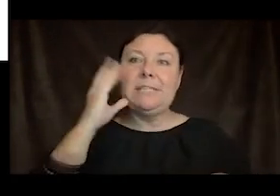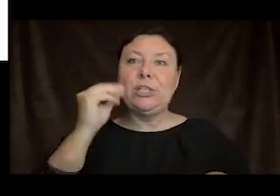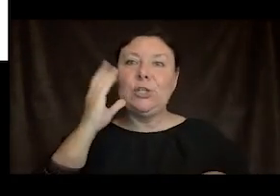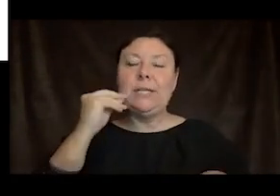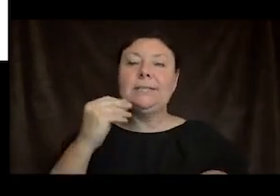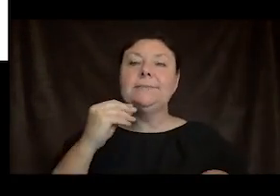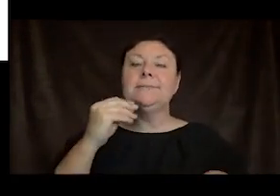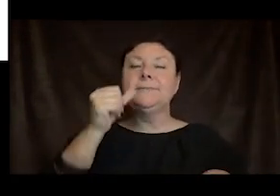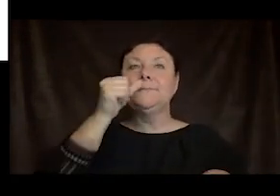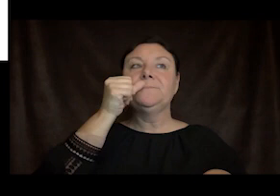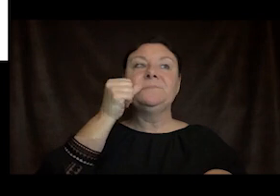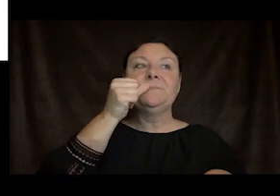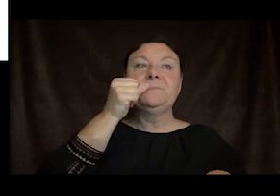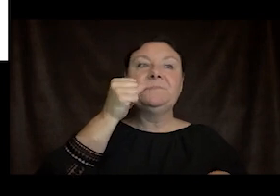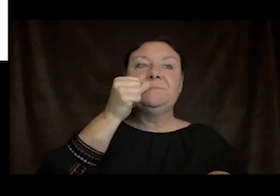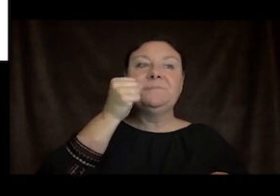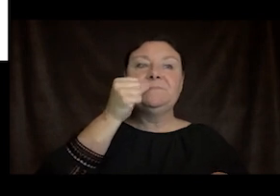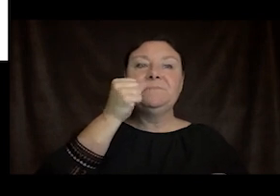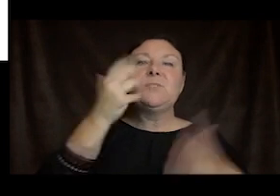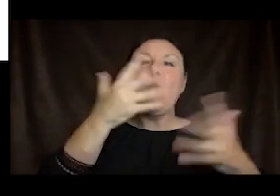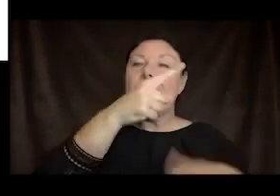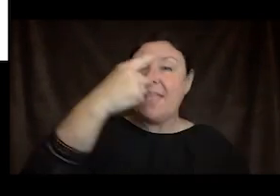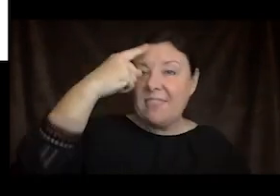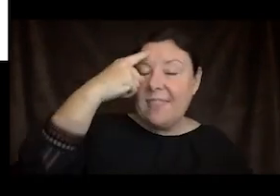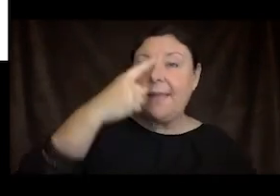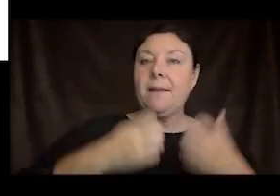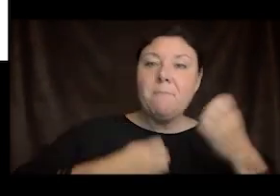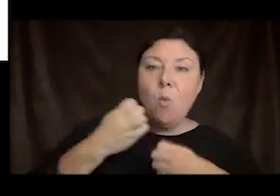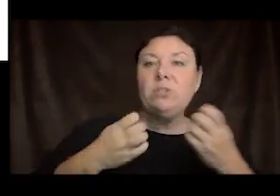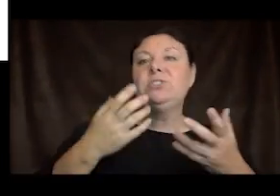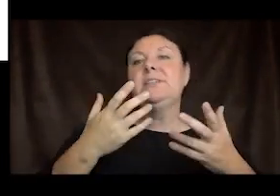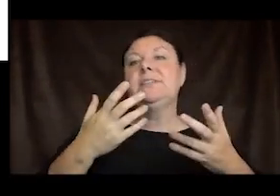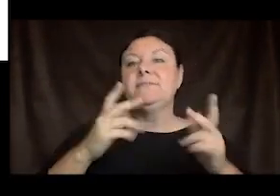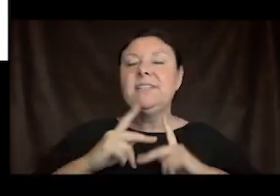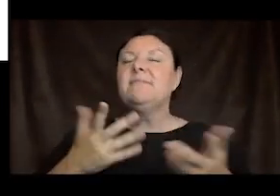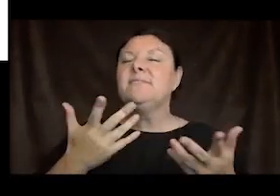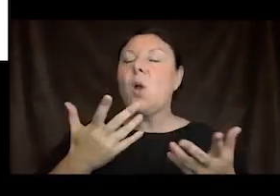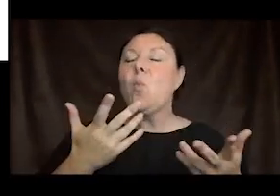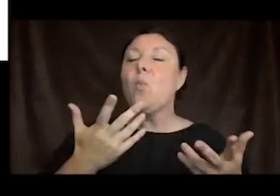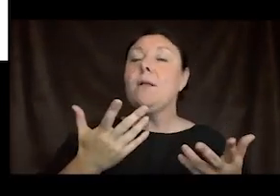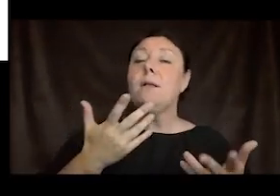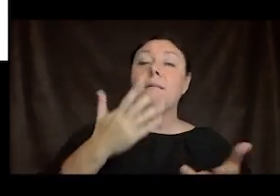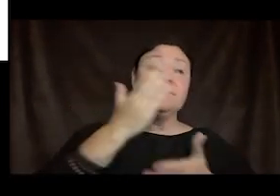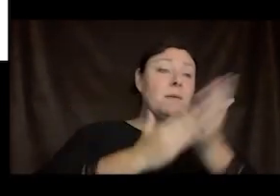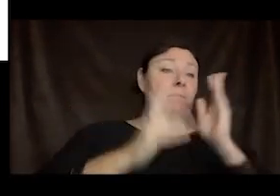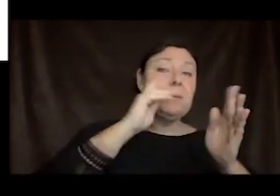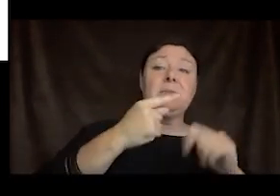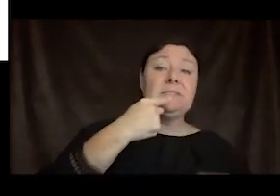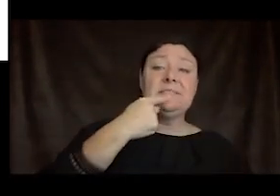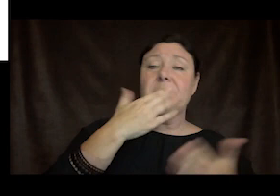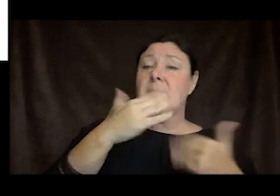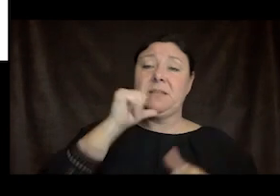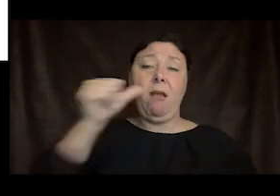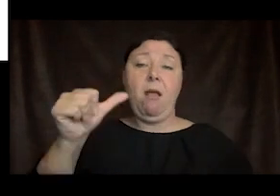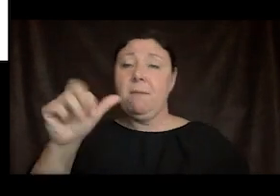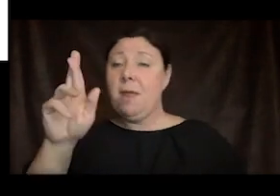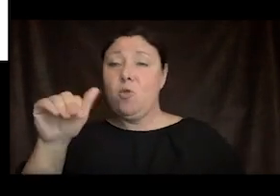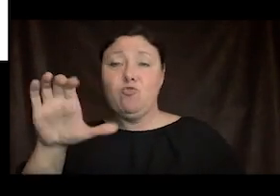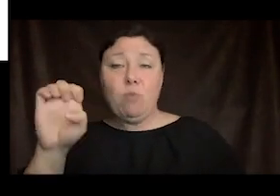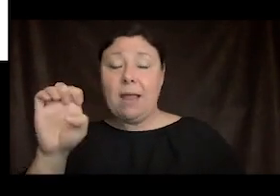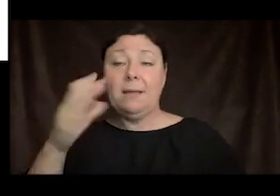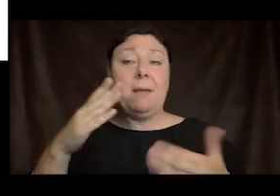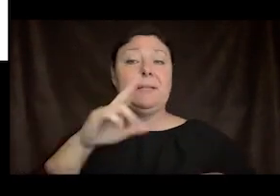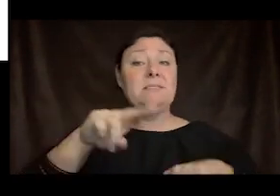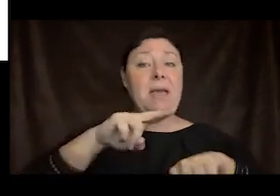what it's like for those who are on the other side, who are saying this is not about race, this is about another issue, about